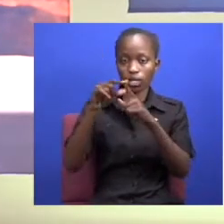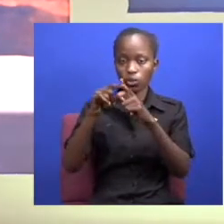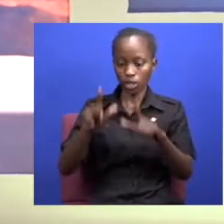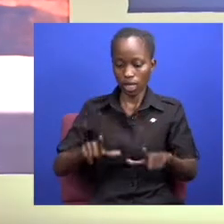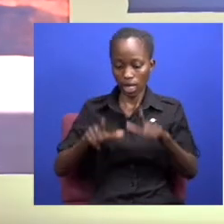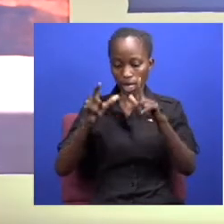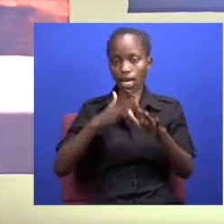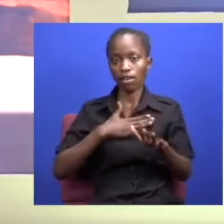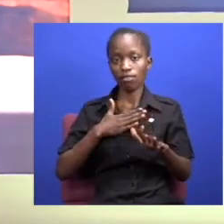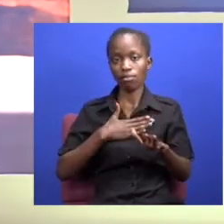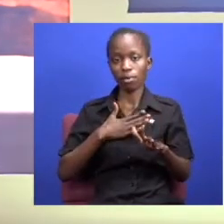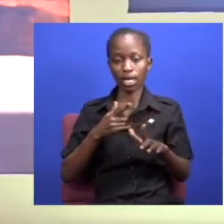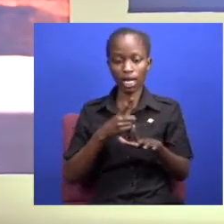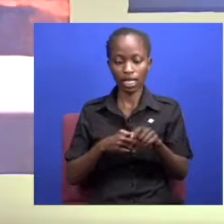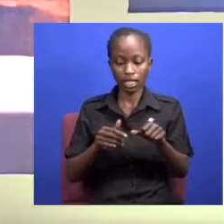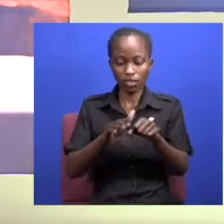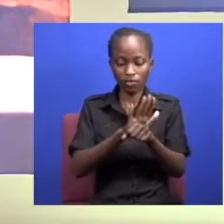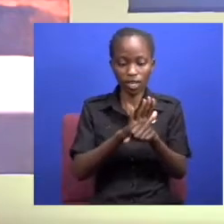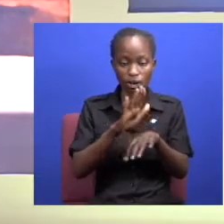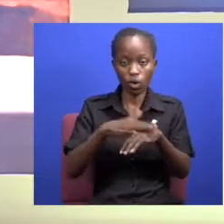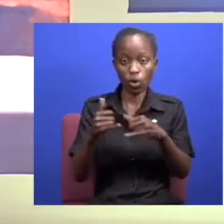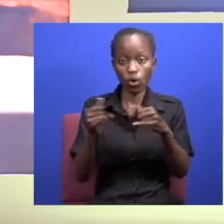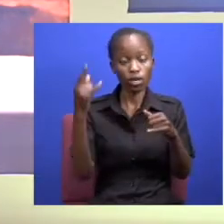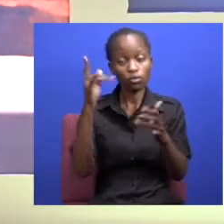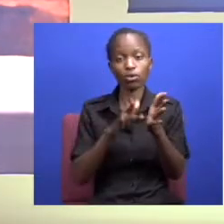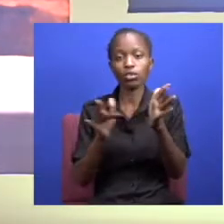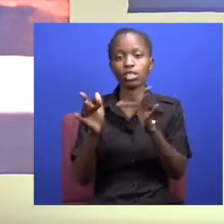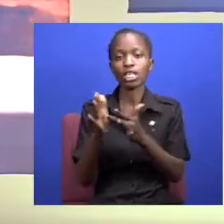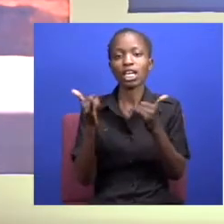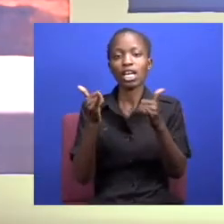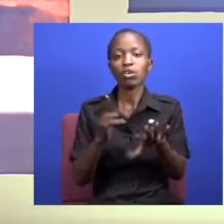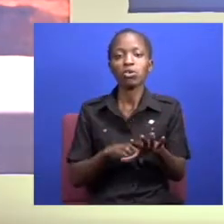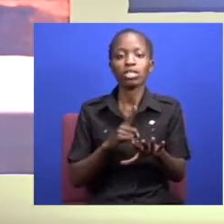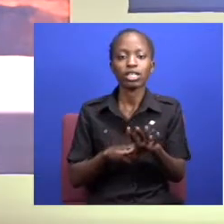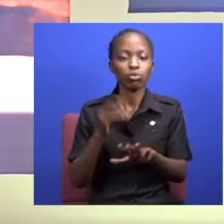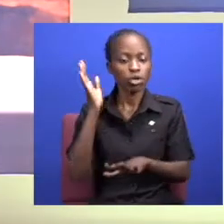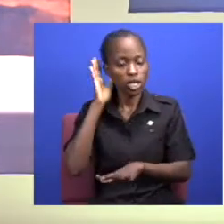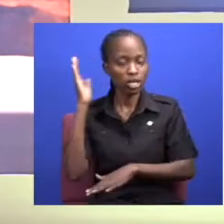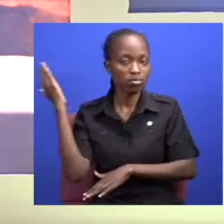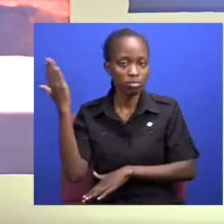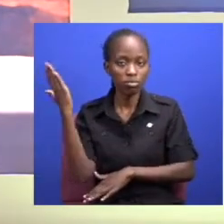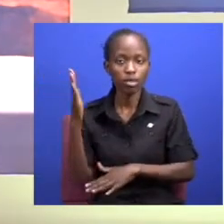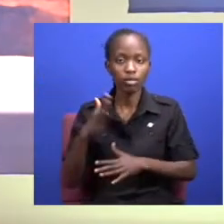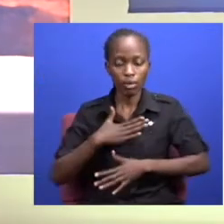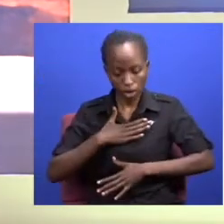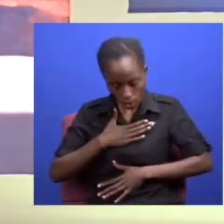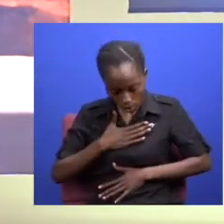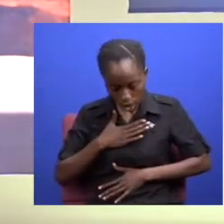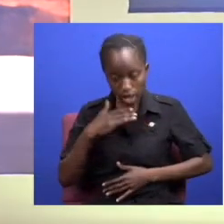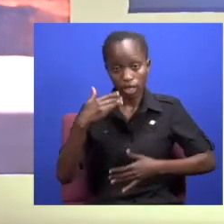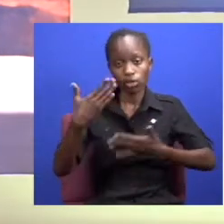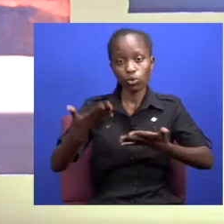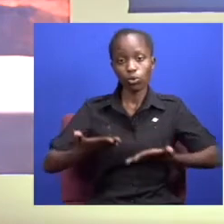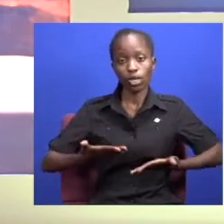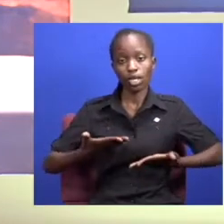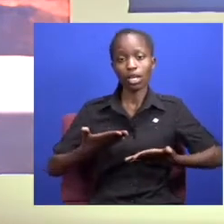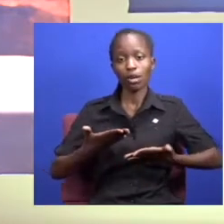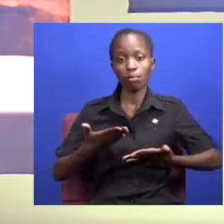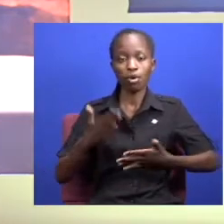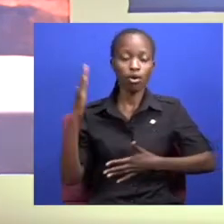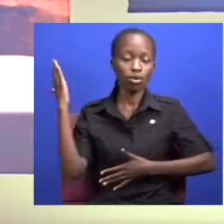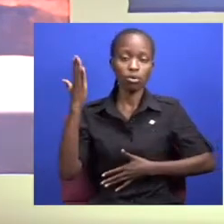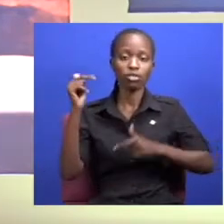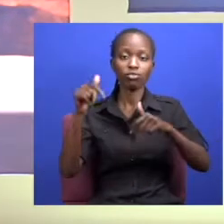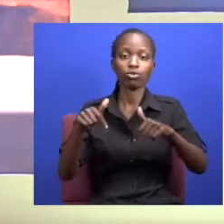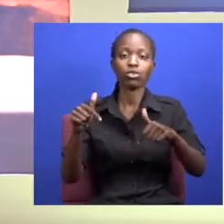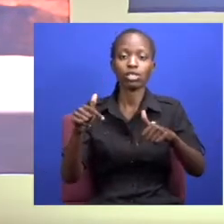Let's occupy the online space for Jesus. It's that time we get to hear the word of God. And it's my pleasure and joy to welcome our speaker